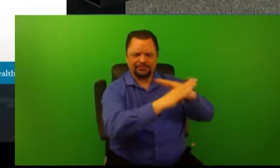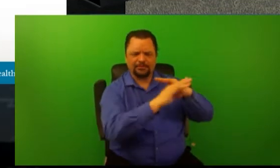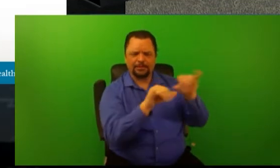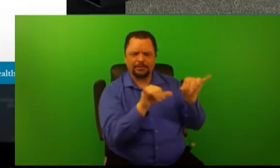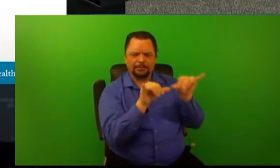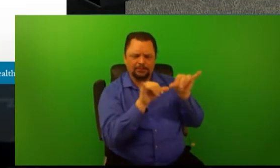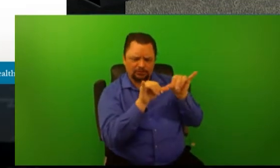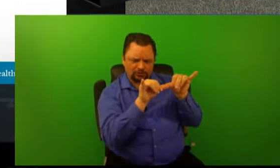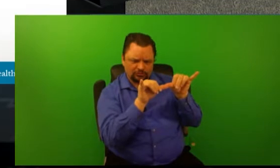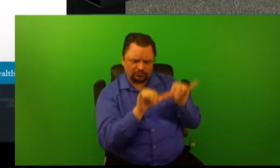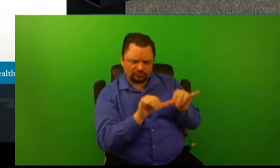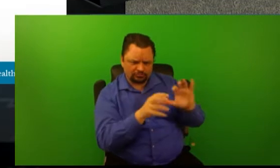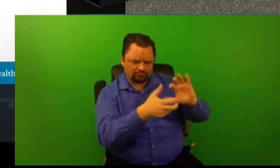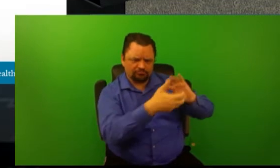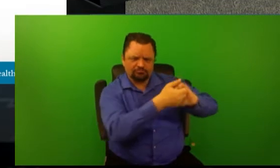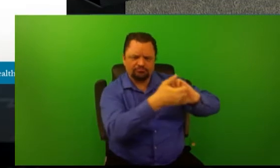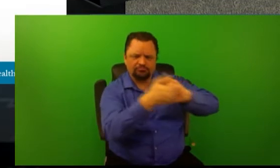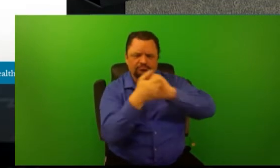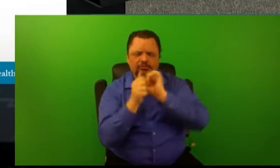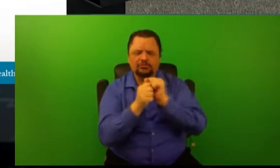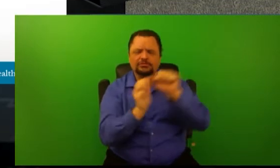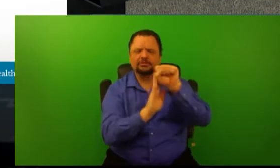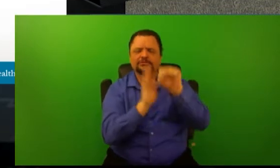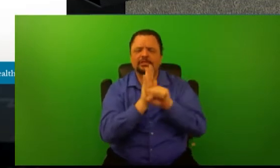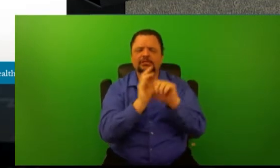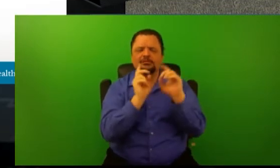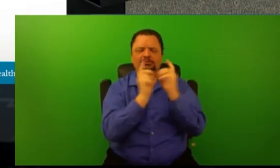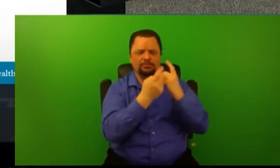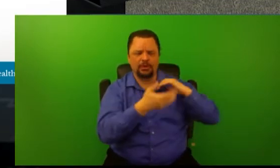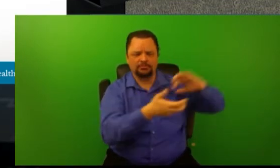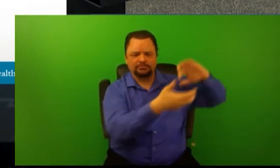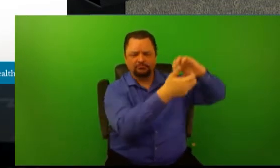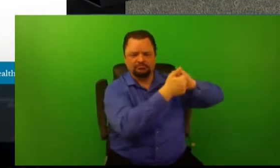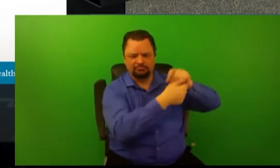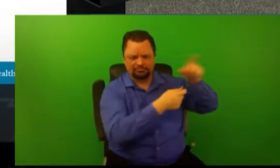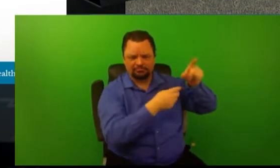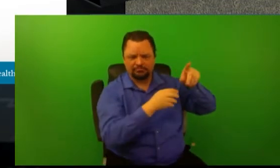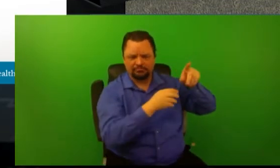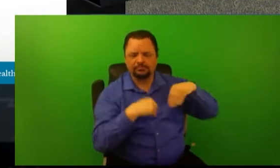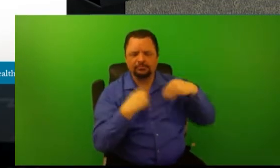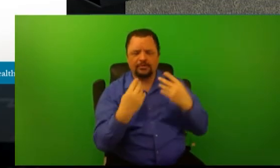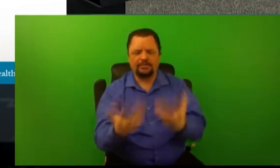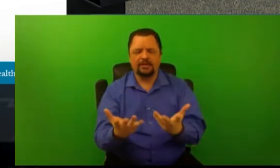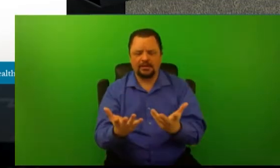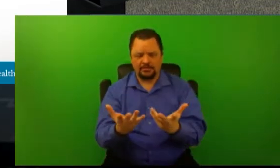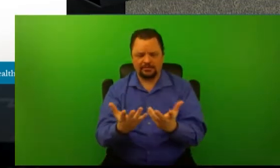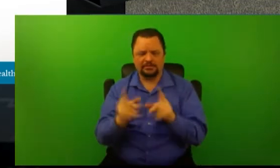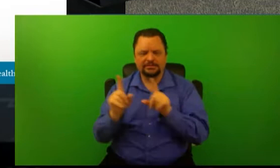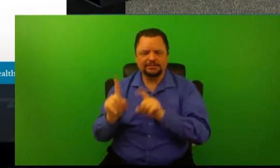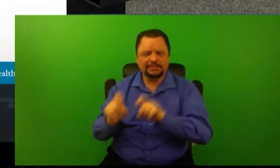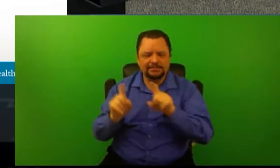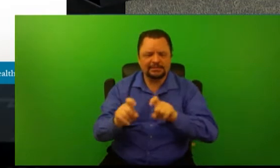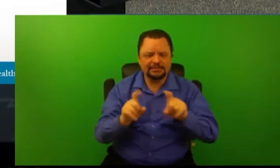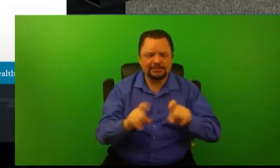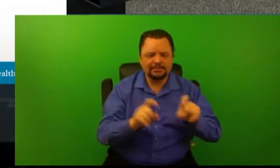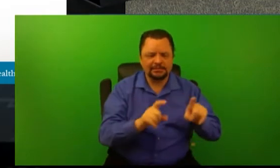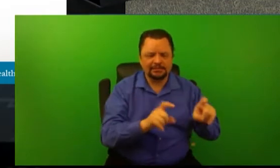state health department to provide more rapid tests in our community as well. So with this